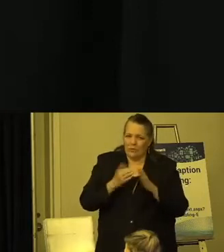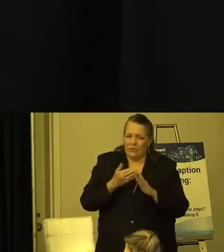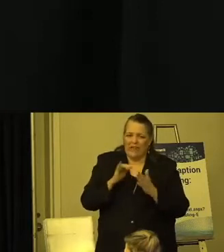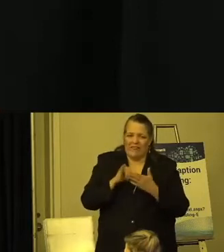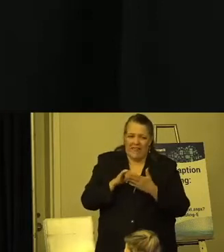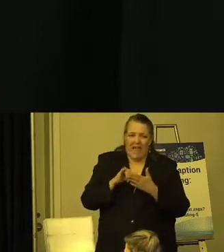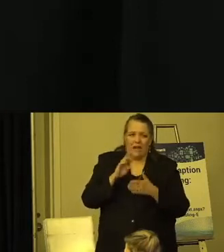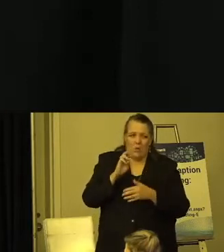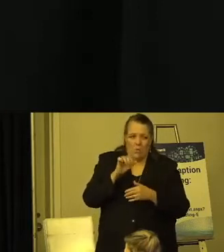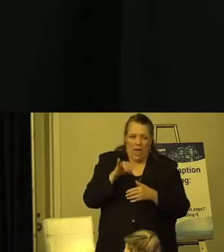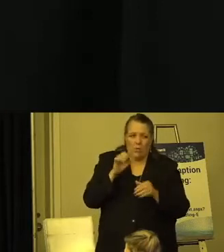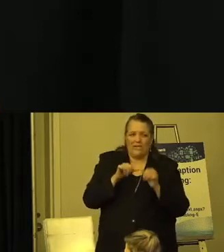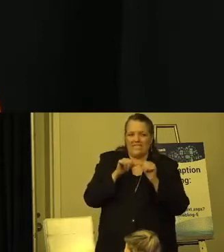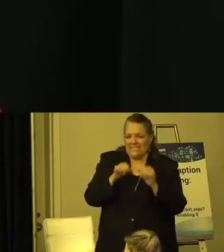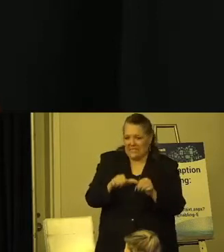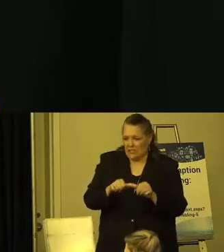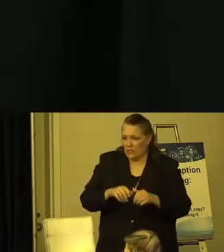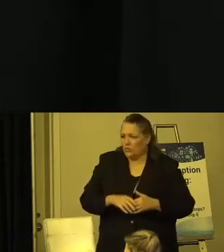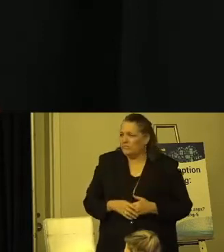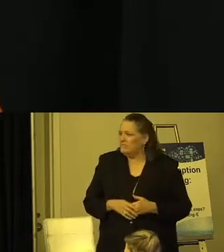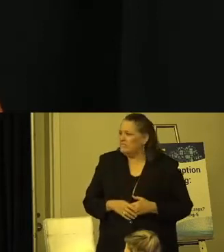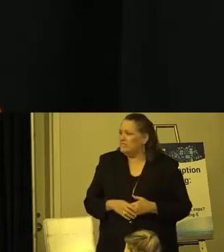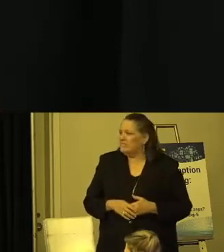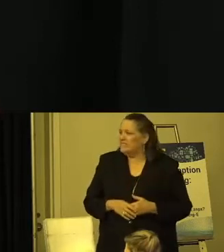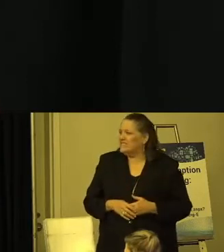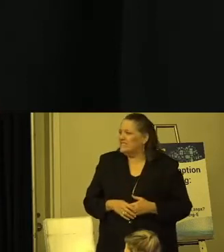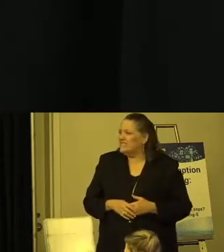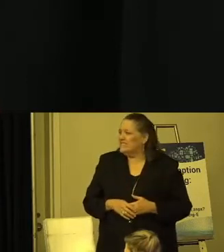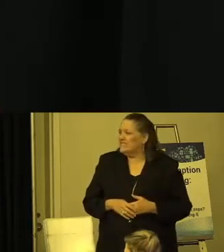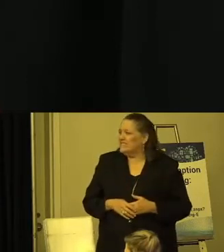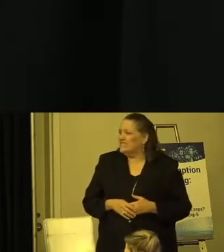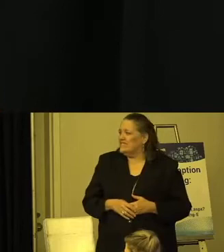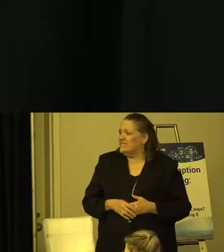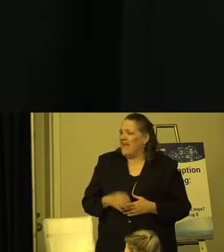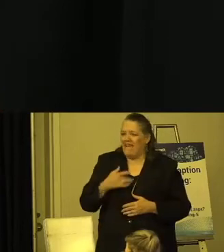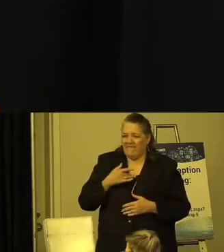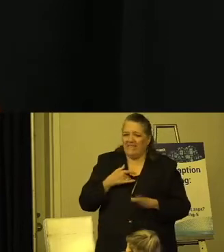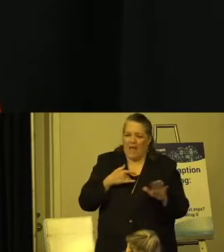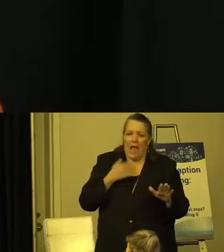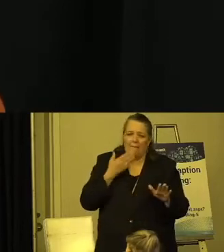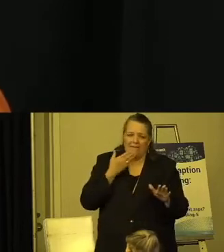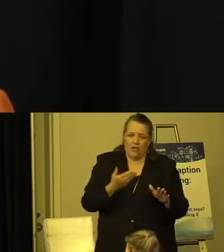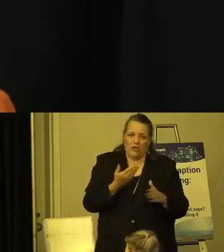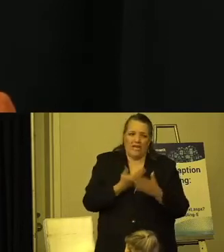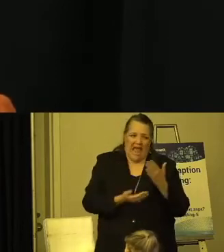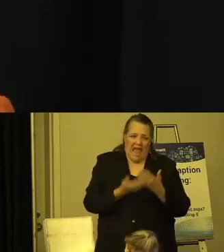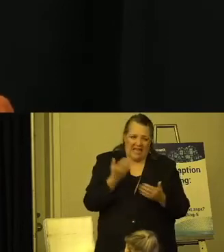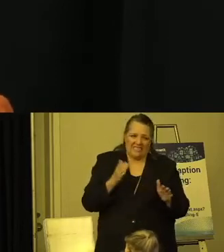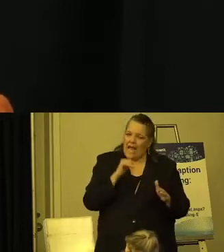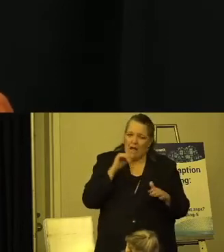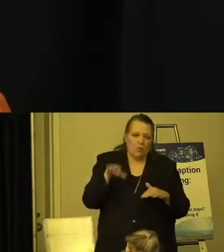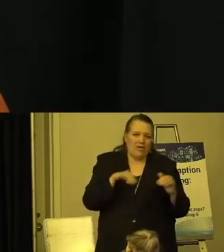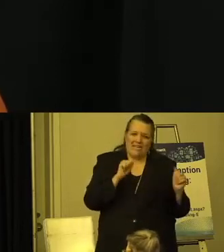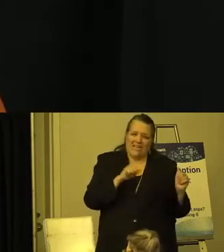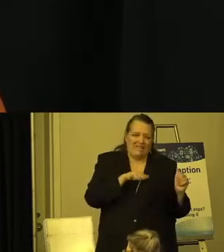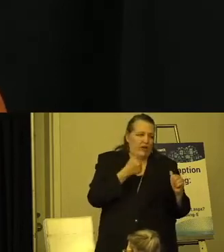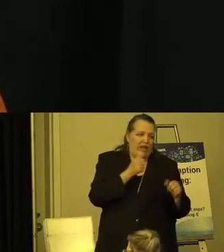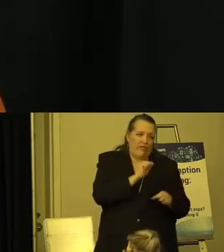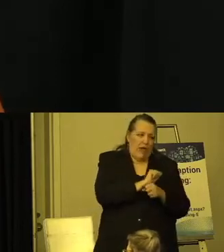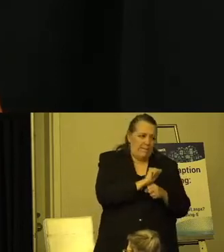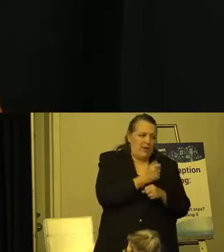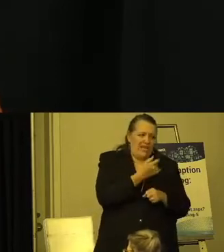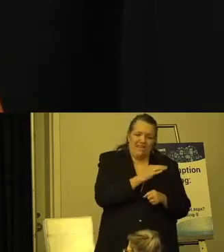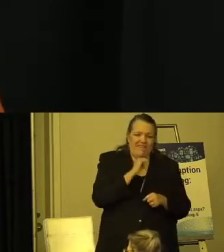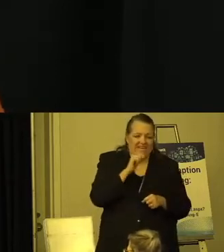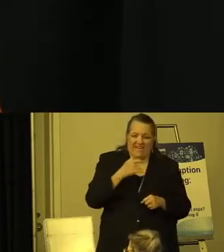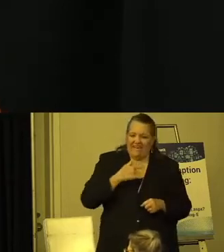continuing, and I feel in very, very good hands. I wouldn't be leaving to take another opportunity if I didn't